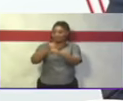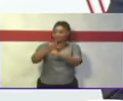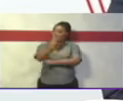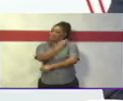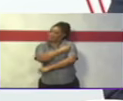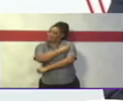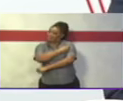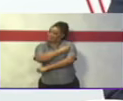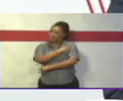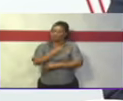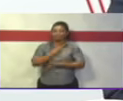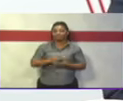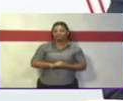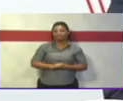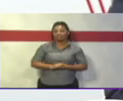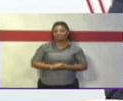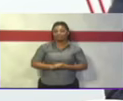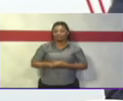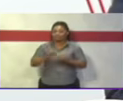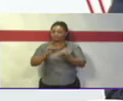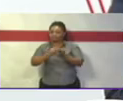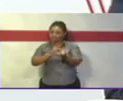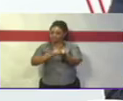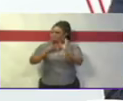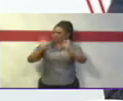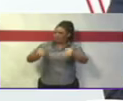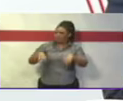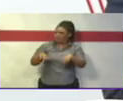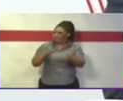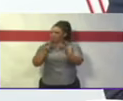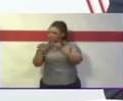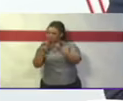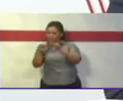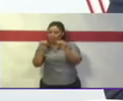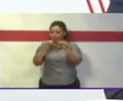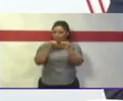Hamid would expand. Sure, Dr. Hamid.